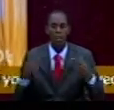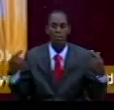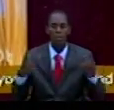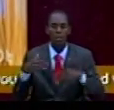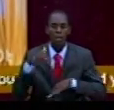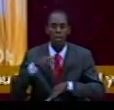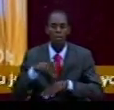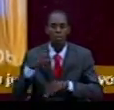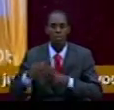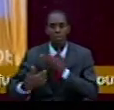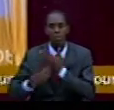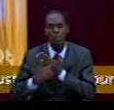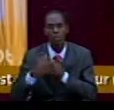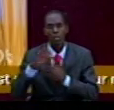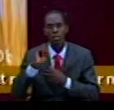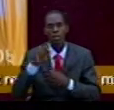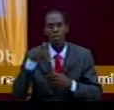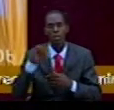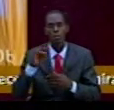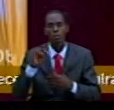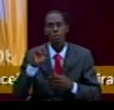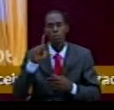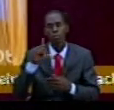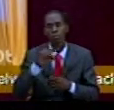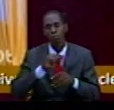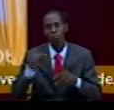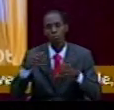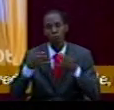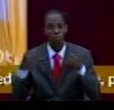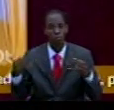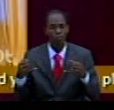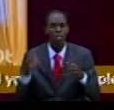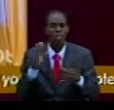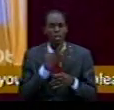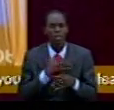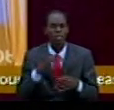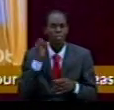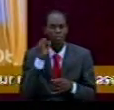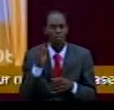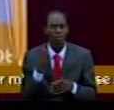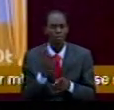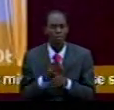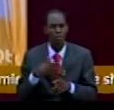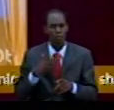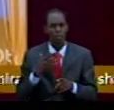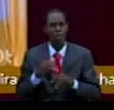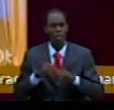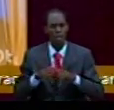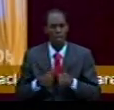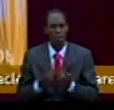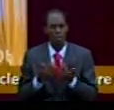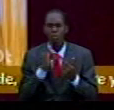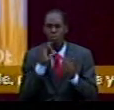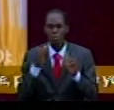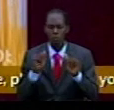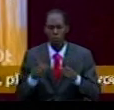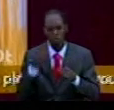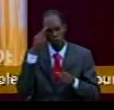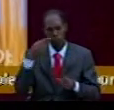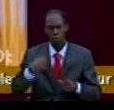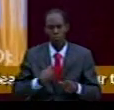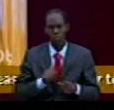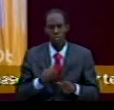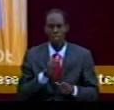that, I'll just be down in my spine. How can it, as young as I am, I'll be having spinal cord problem. What will be the